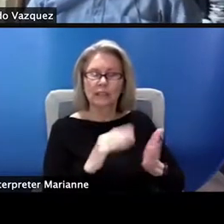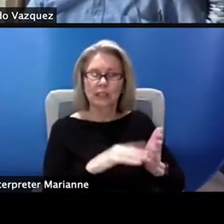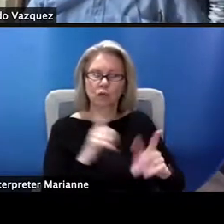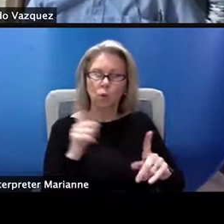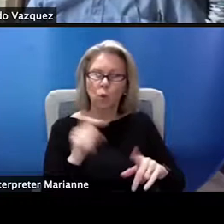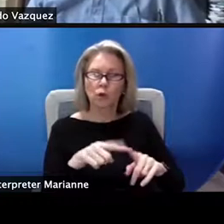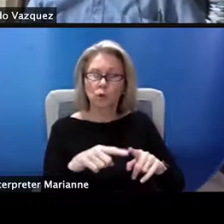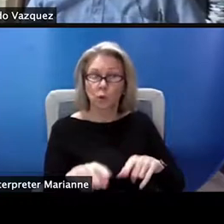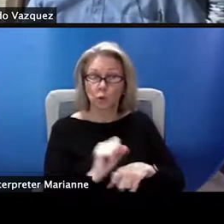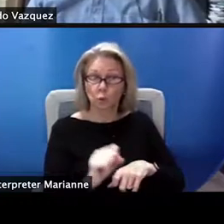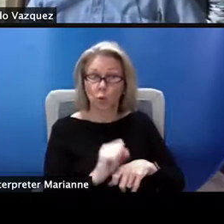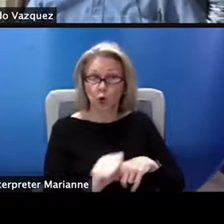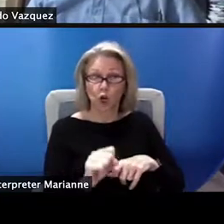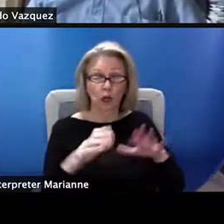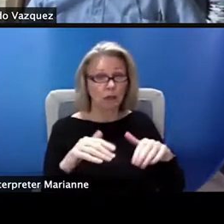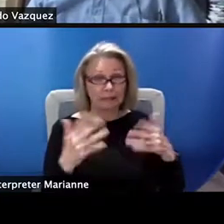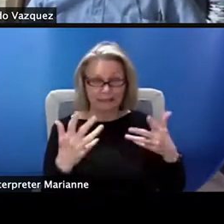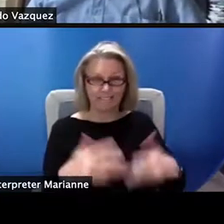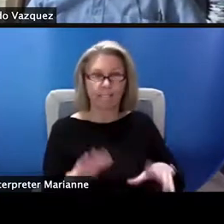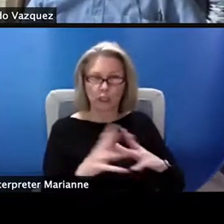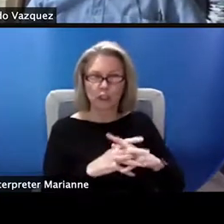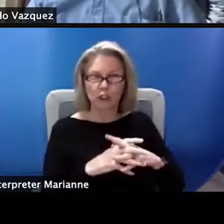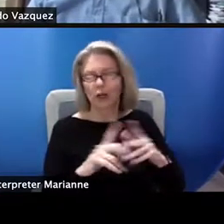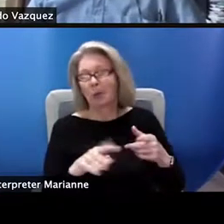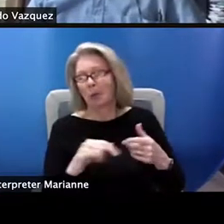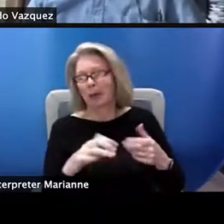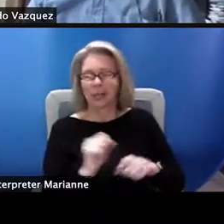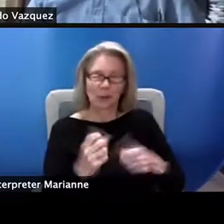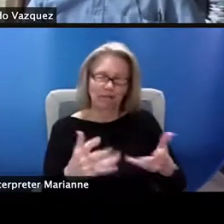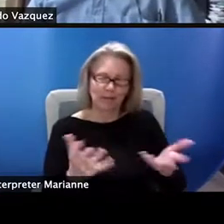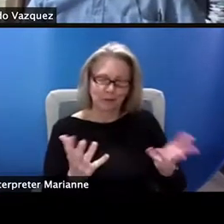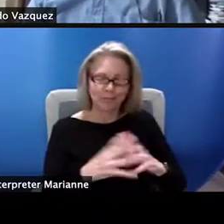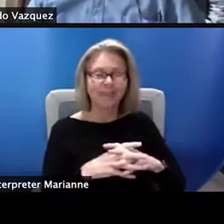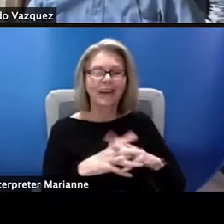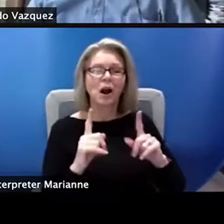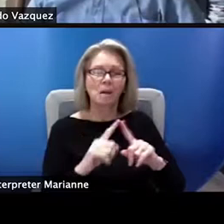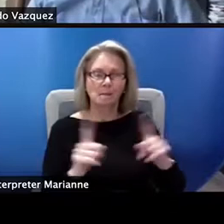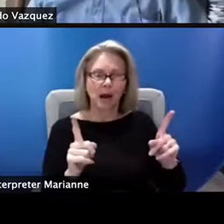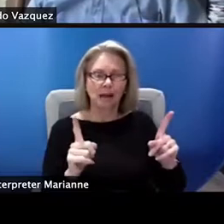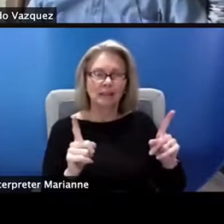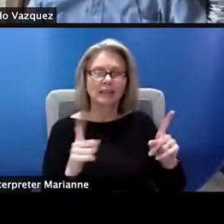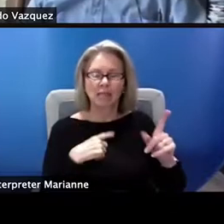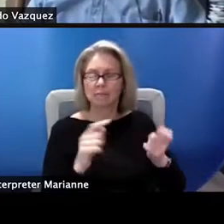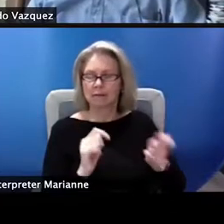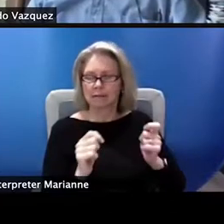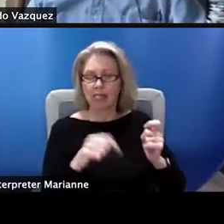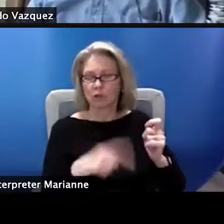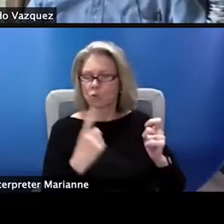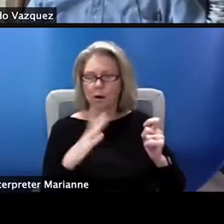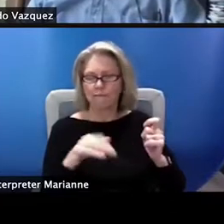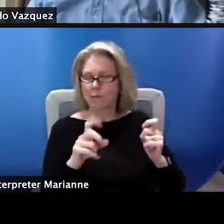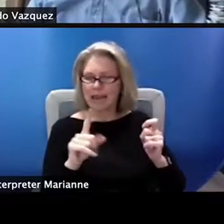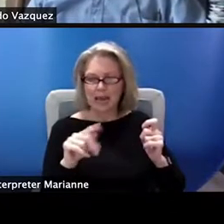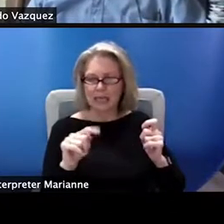this work, which isn't yet finished, I mean, when is the work finished? But the film hasn't been edited yet, and